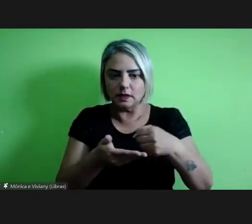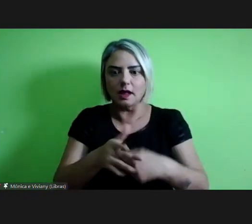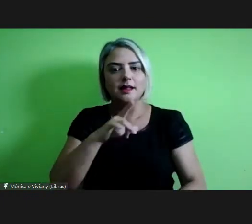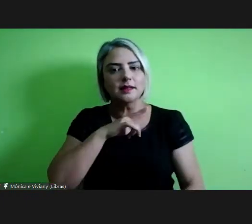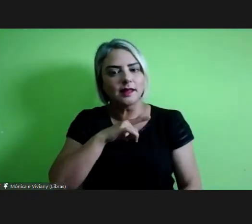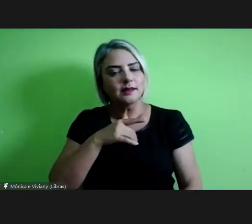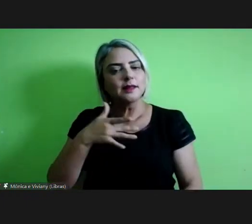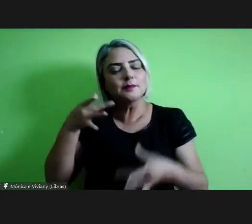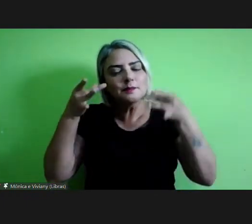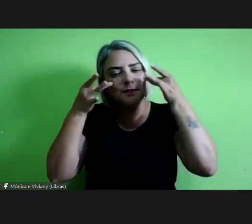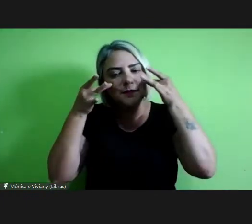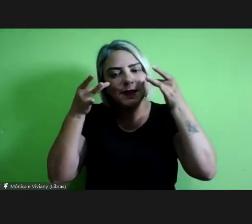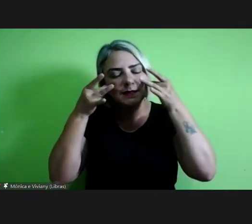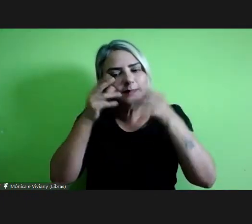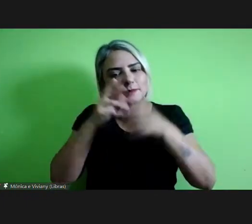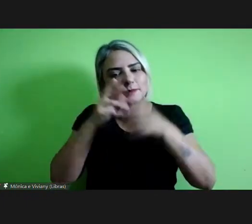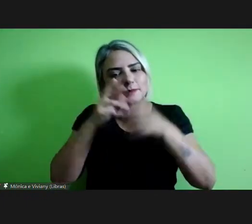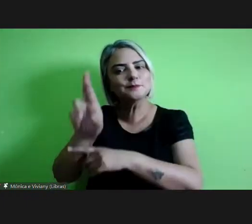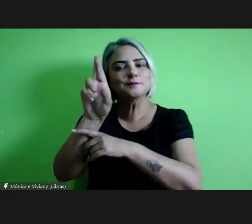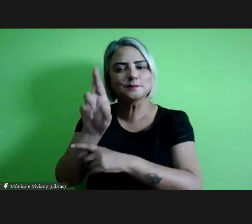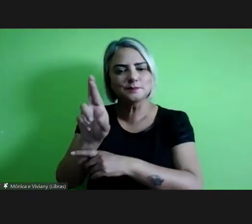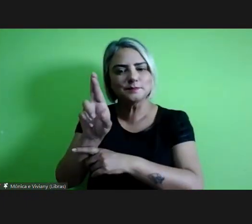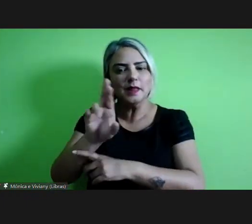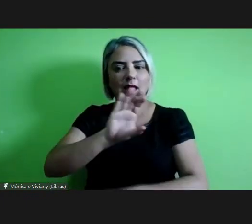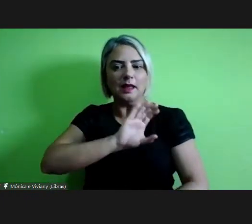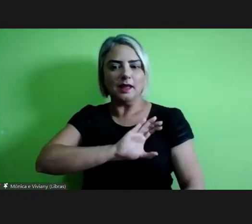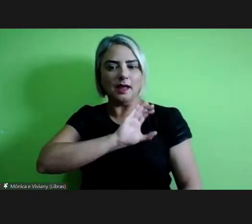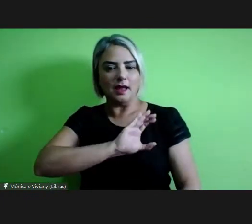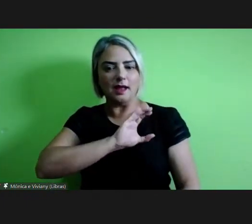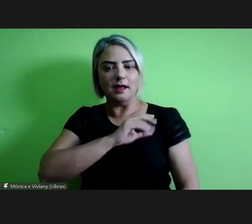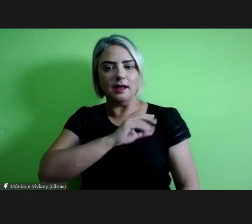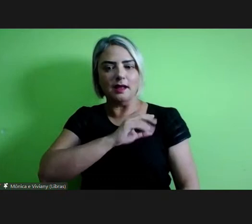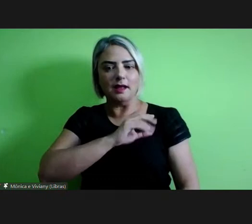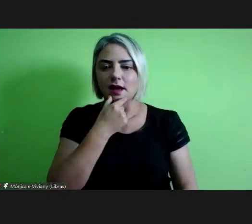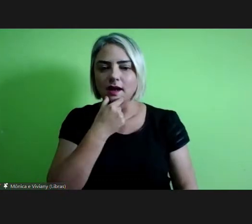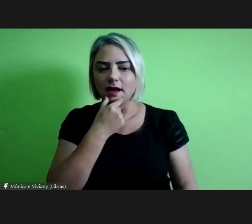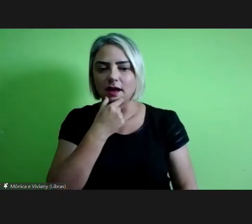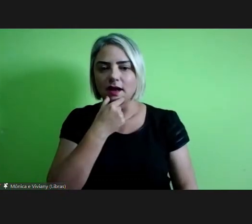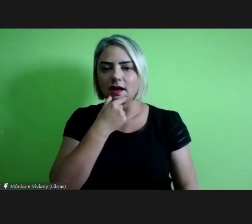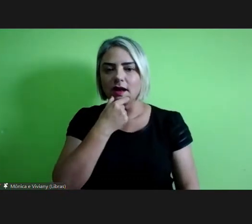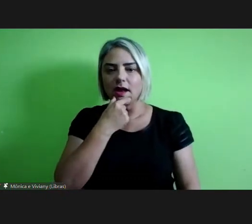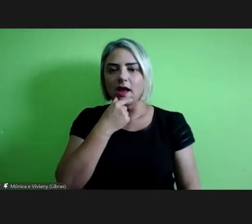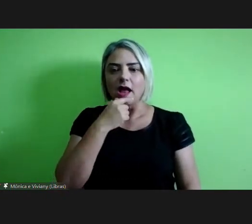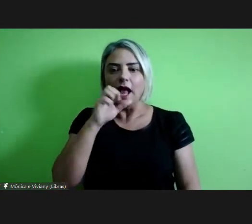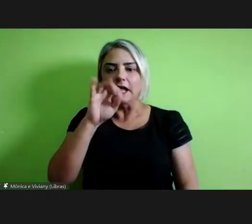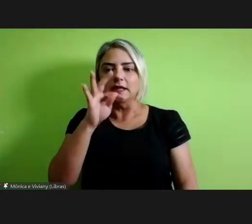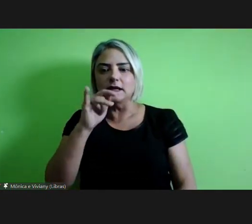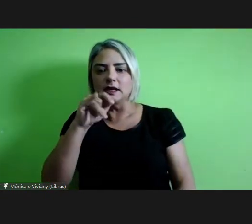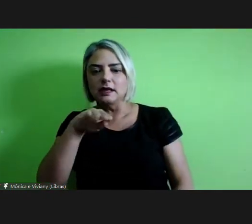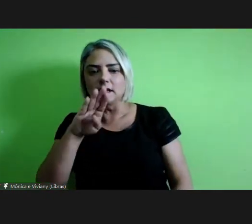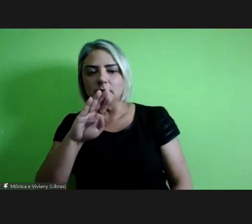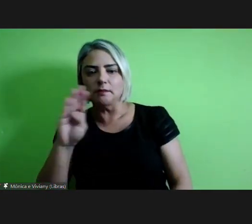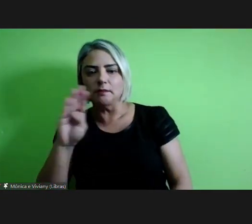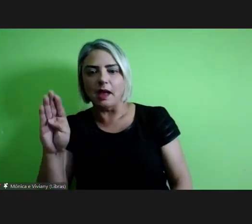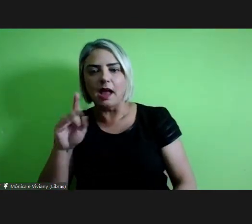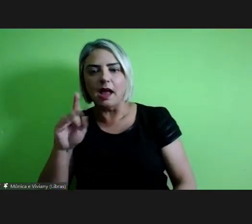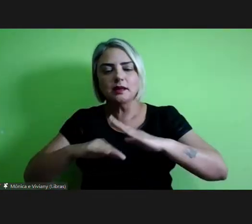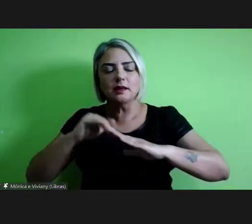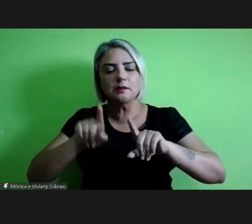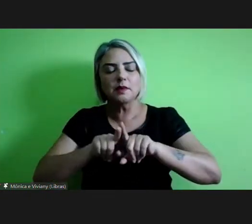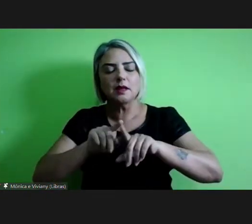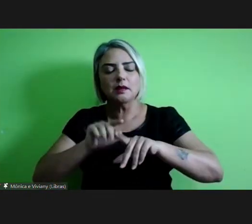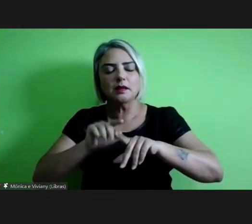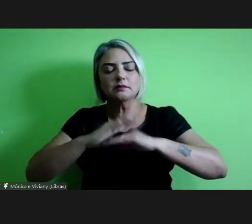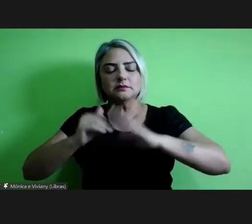healthcare. And we're going to have the presence of representatives of Canada, the United